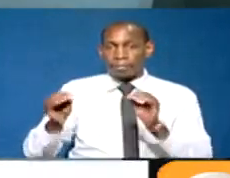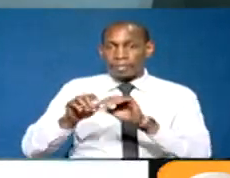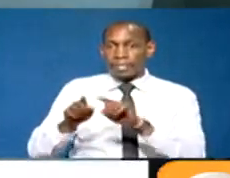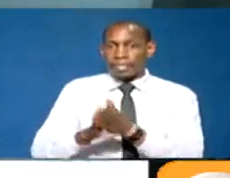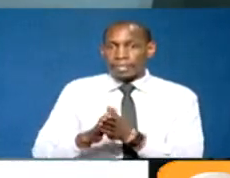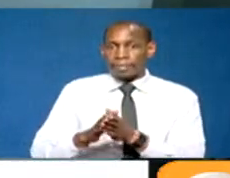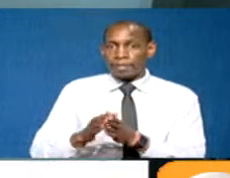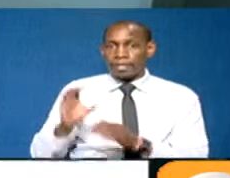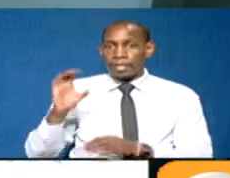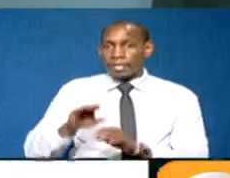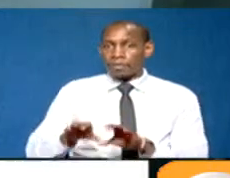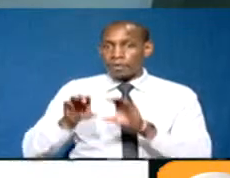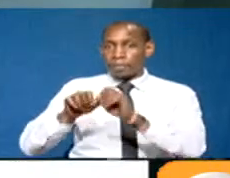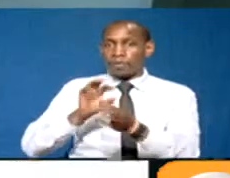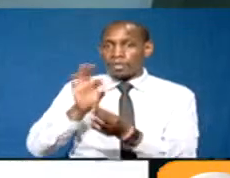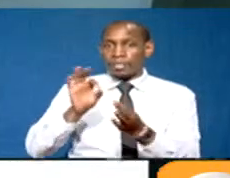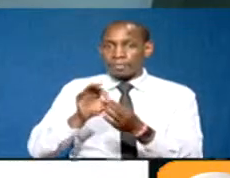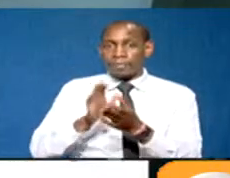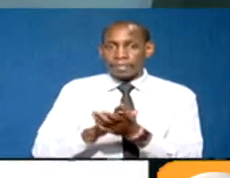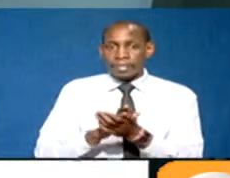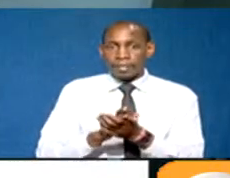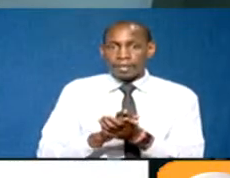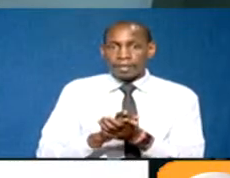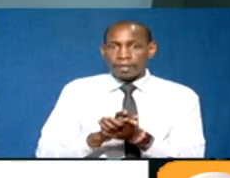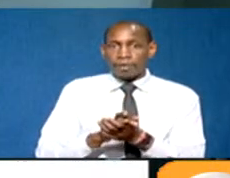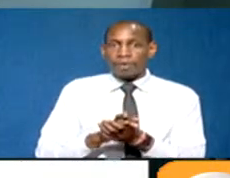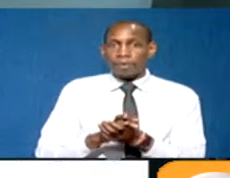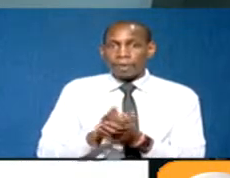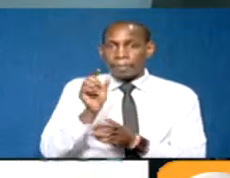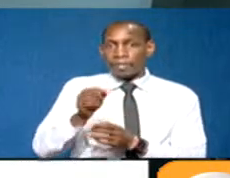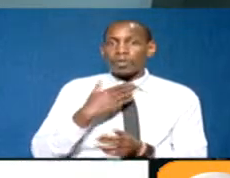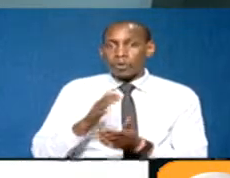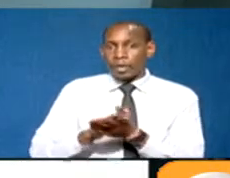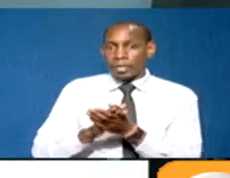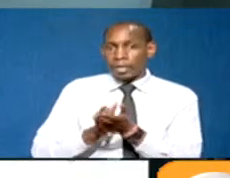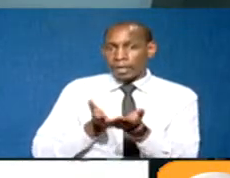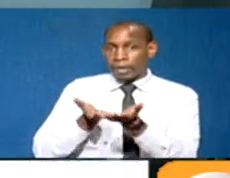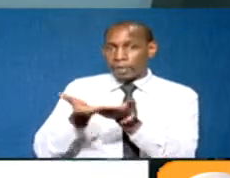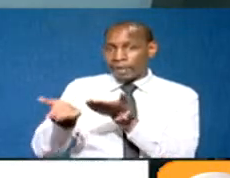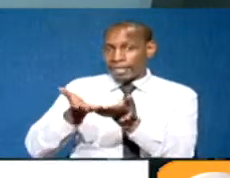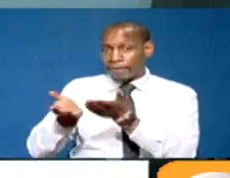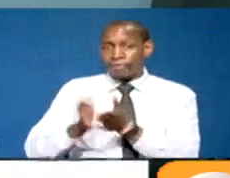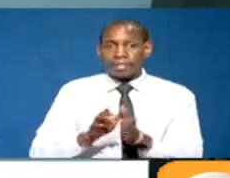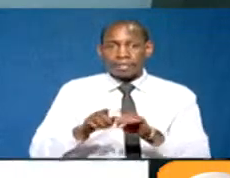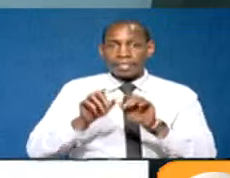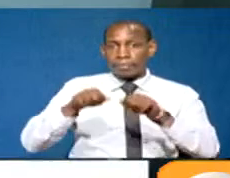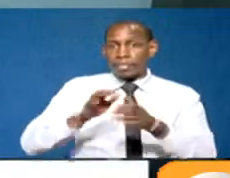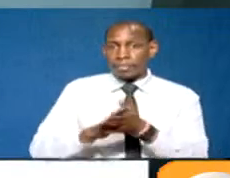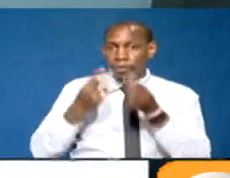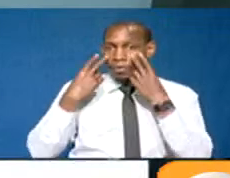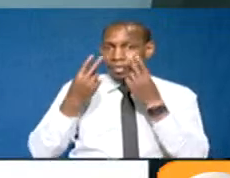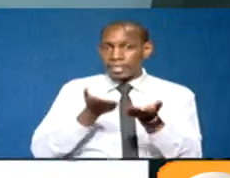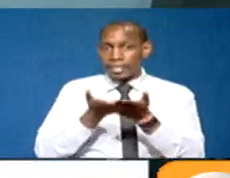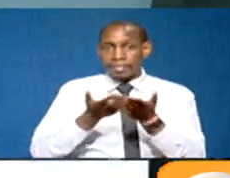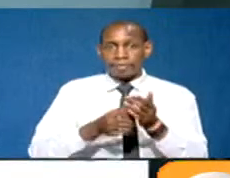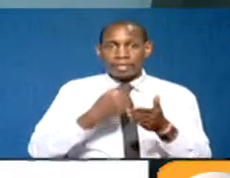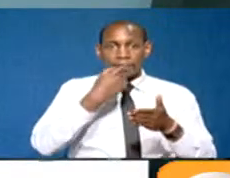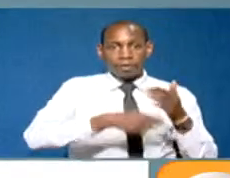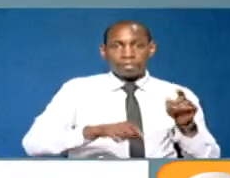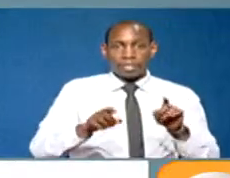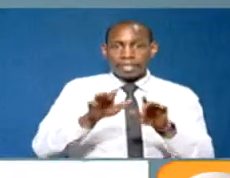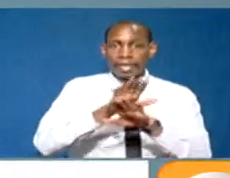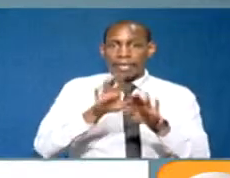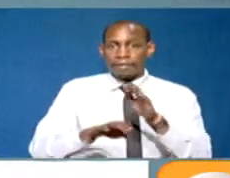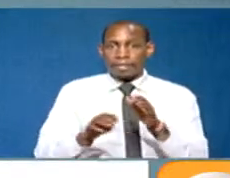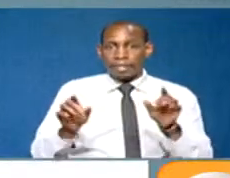actually book the specific technician that they want to work on, and they're able to even see the service, the costing, and